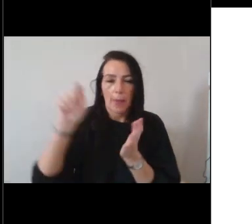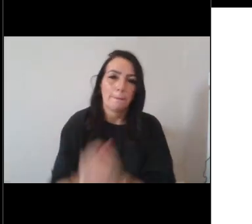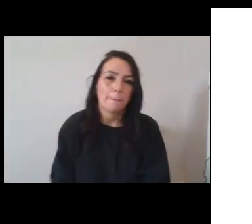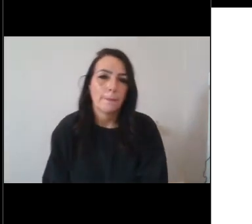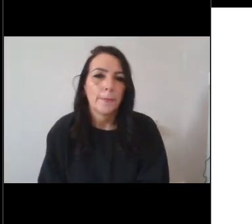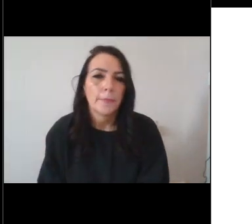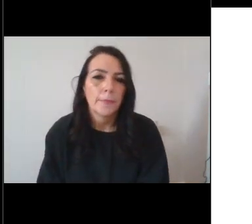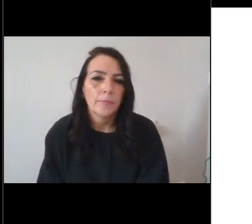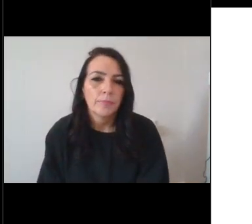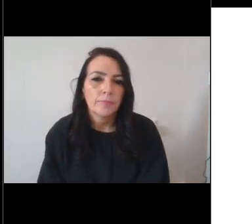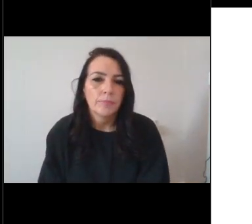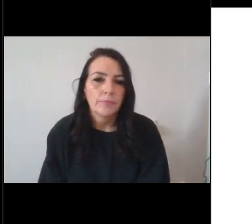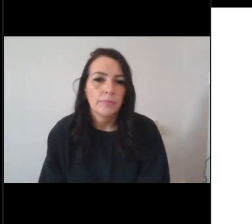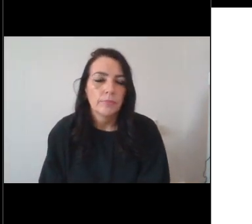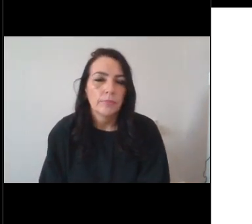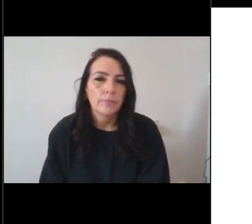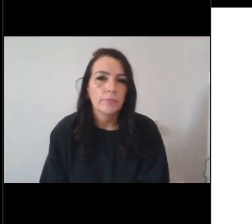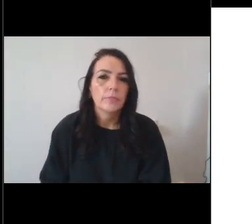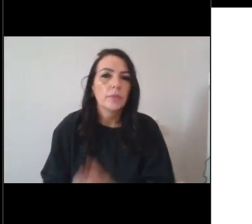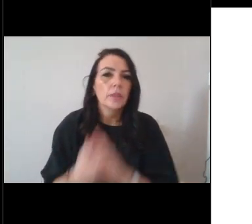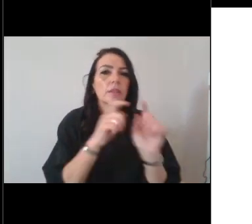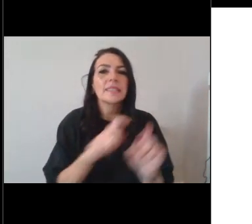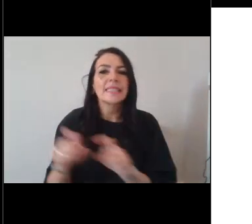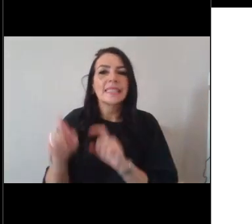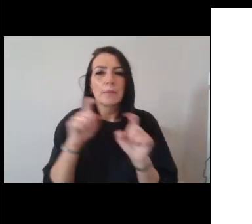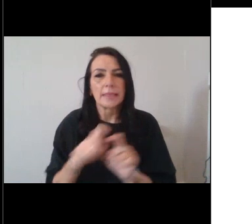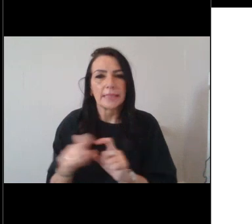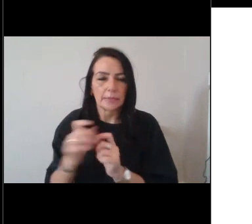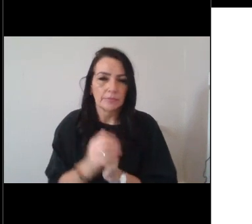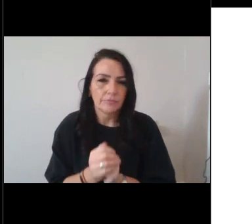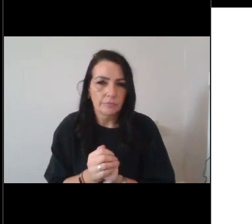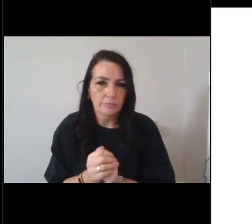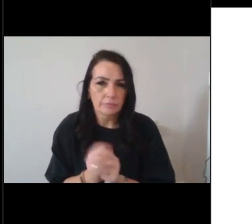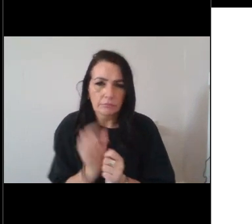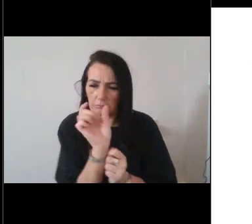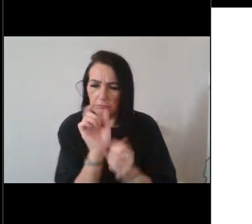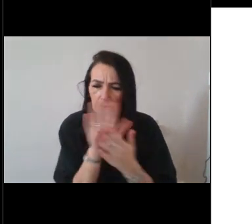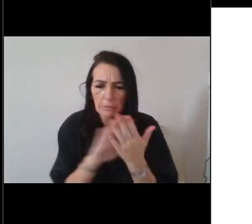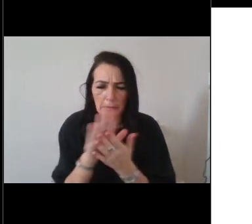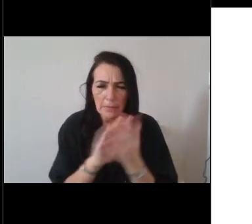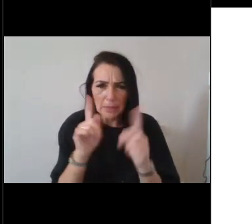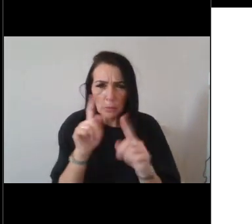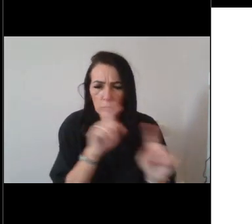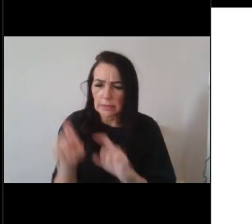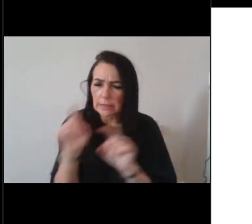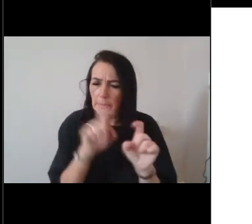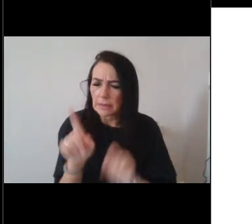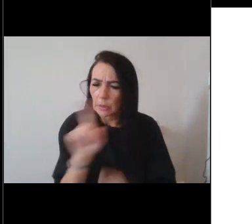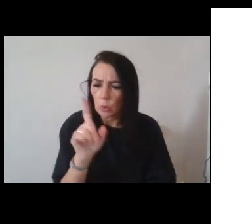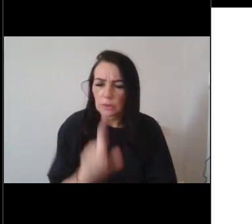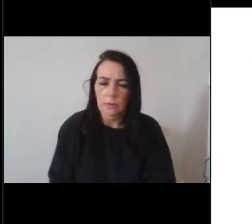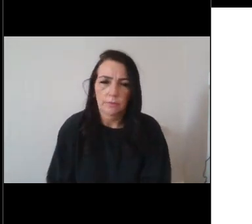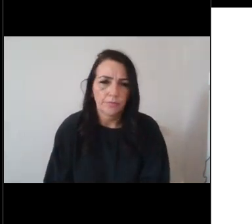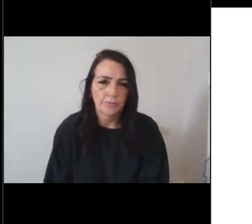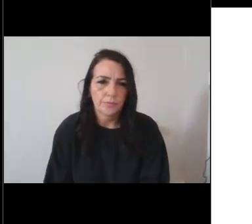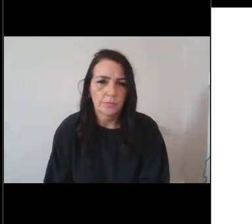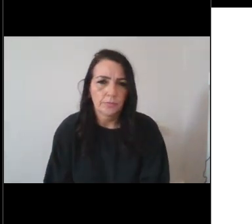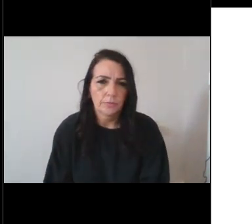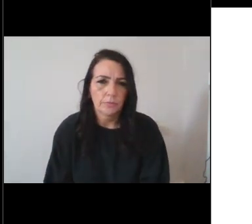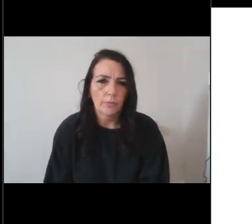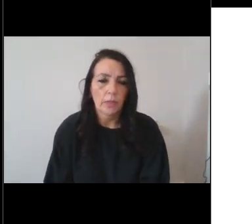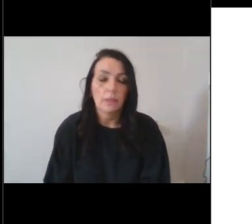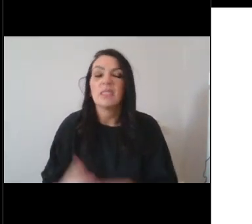The next part is sustainability. So what do we actually mean by sustainability? Well, the meaning can change depending on the